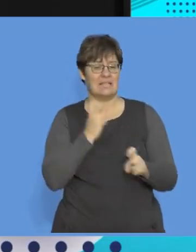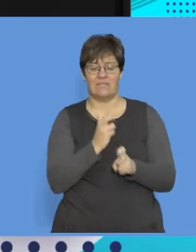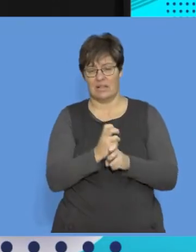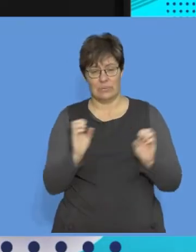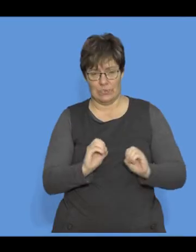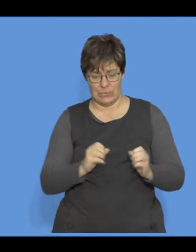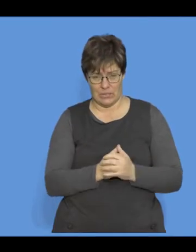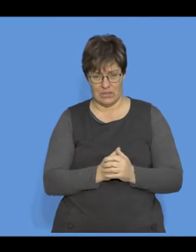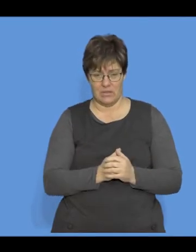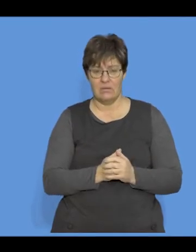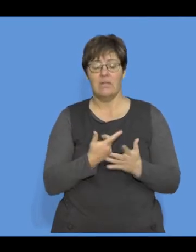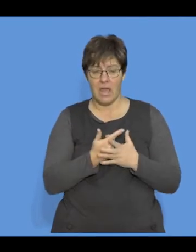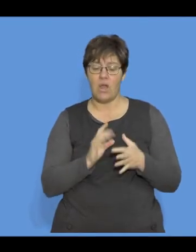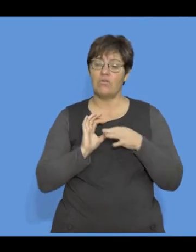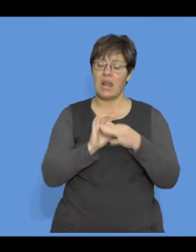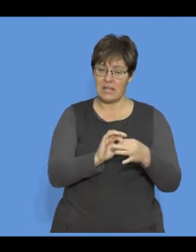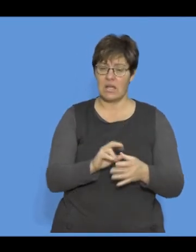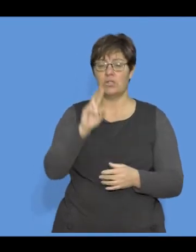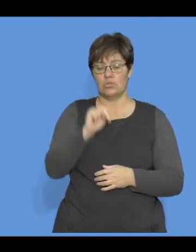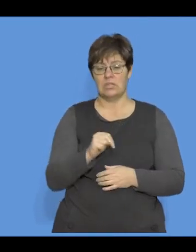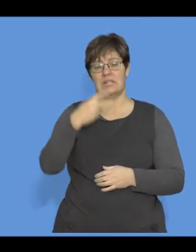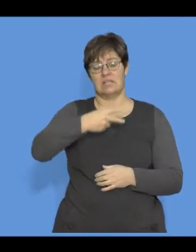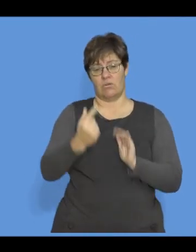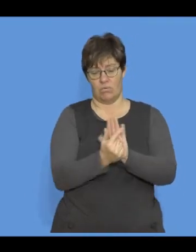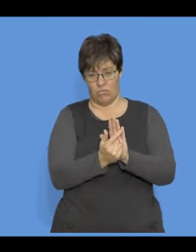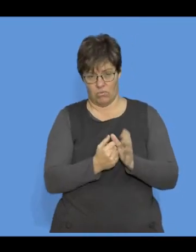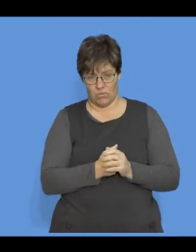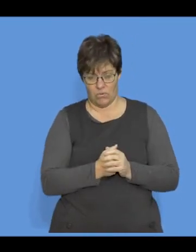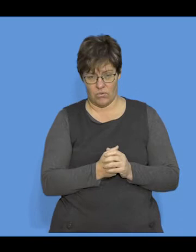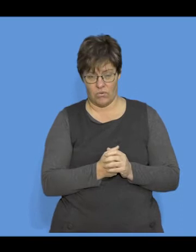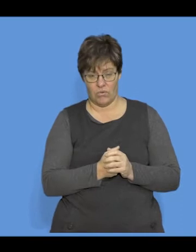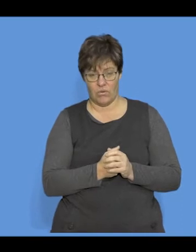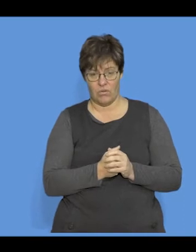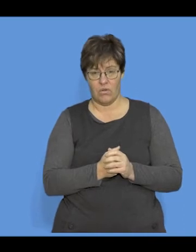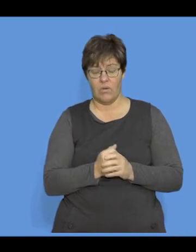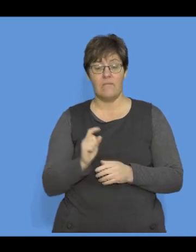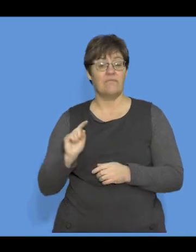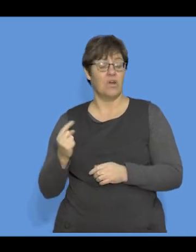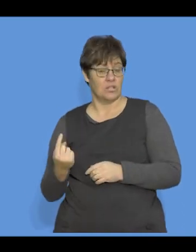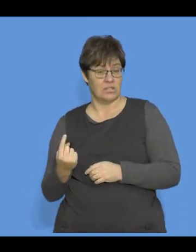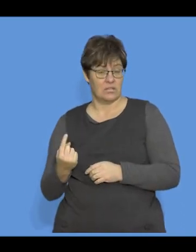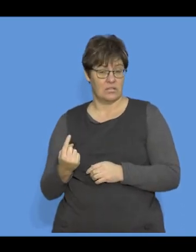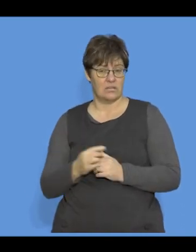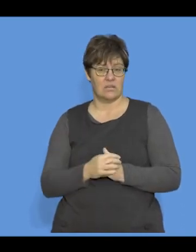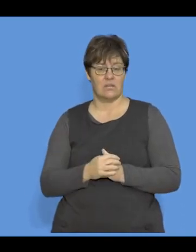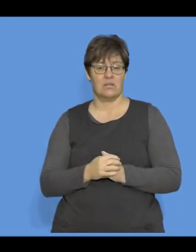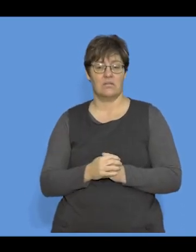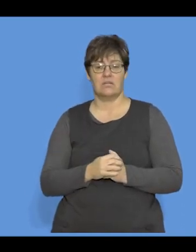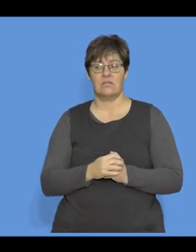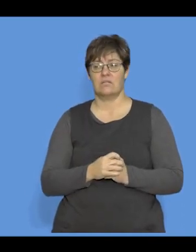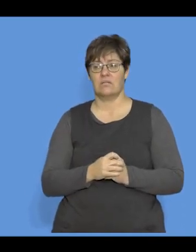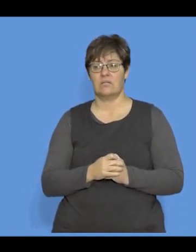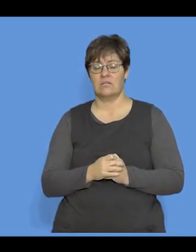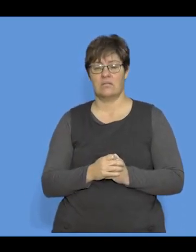relate to Newton's second law. But first of all, Newton's second